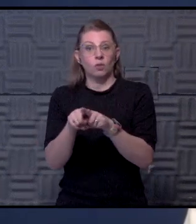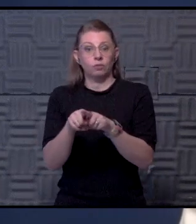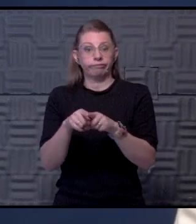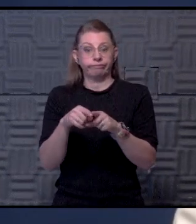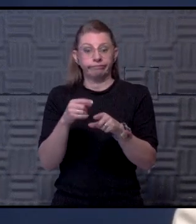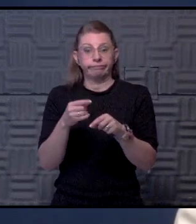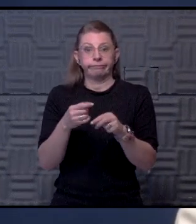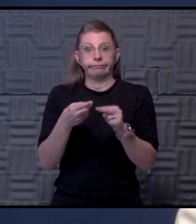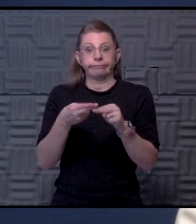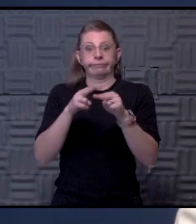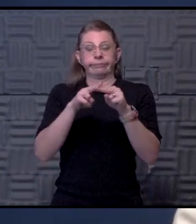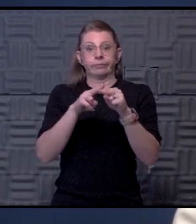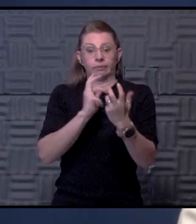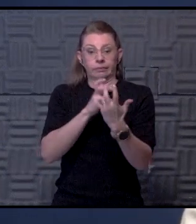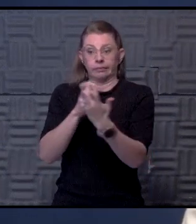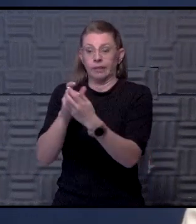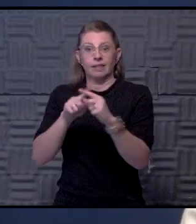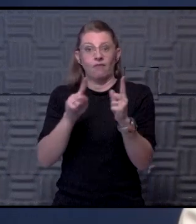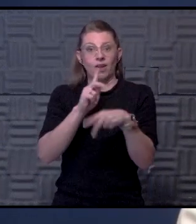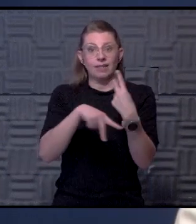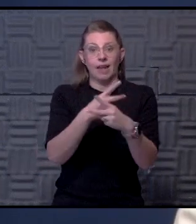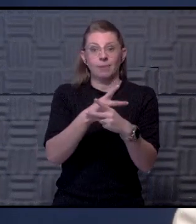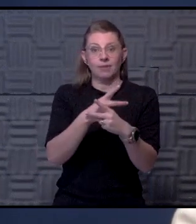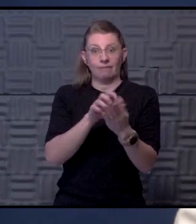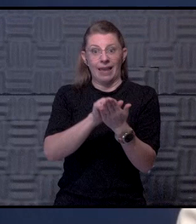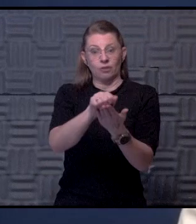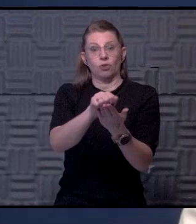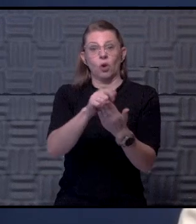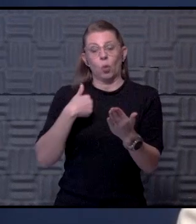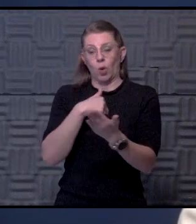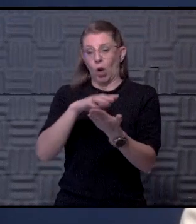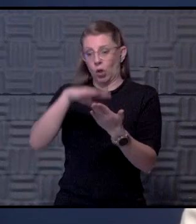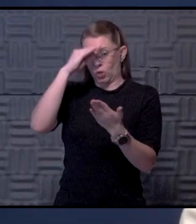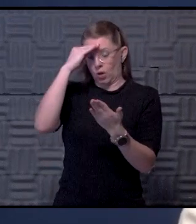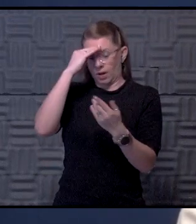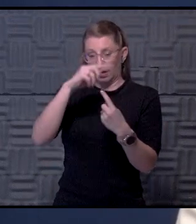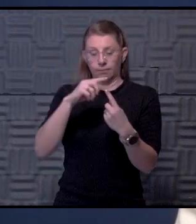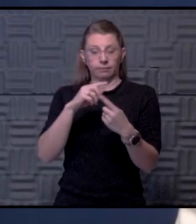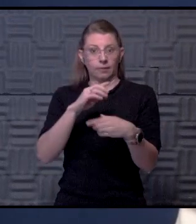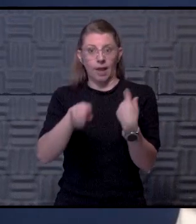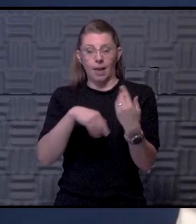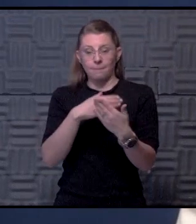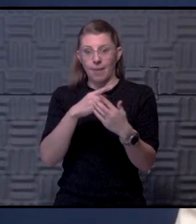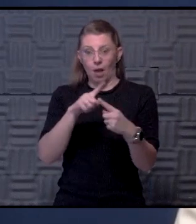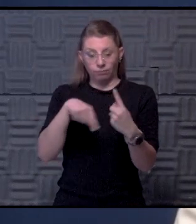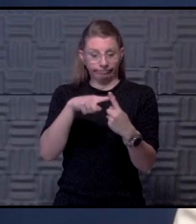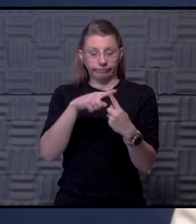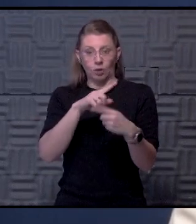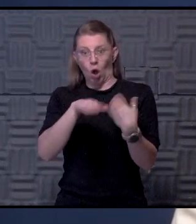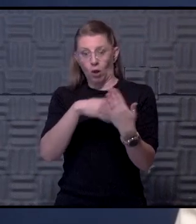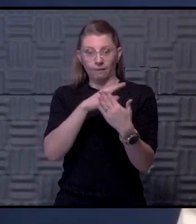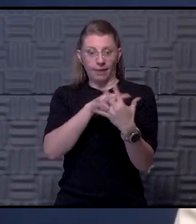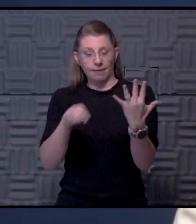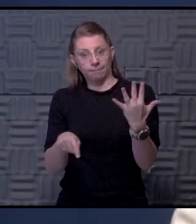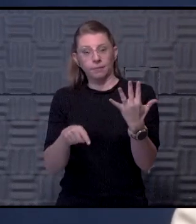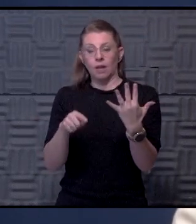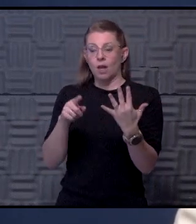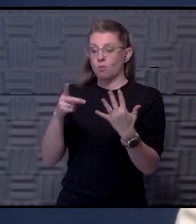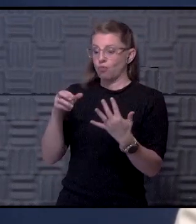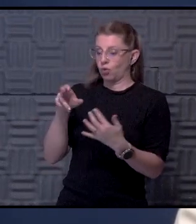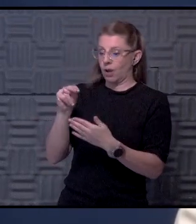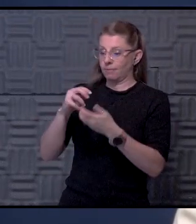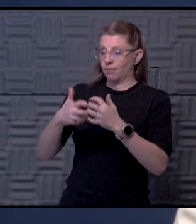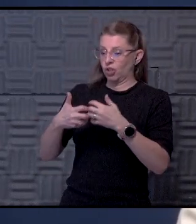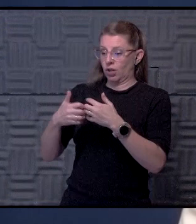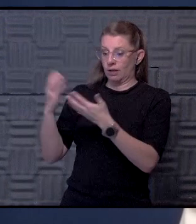in different types of cancers. So we're learning every day on that, and that'll accelerate once the proton machine is here, and it's sitting